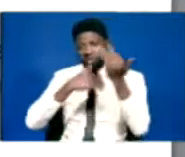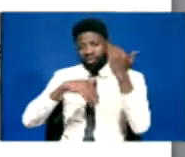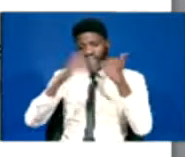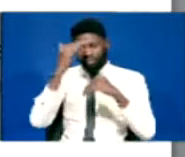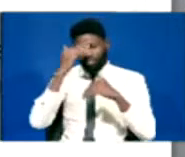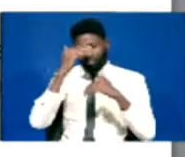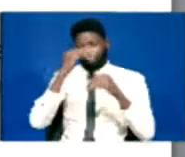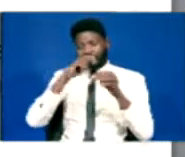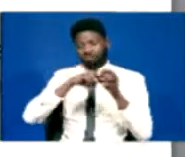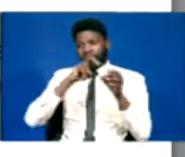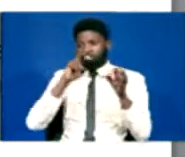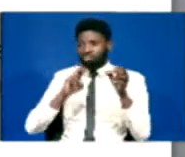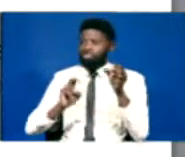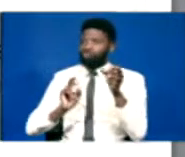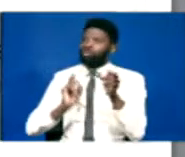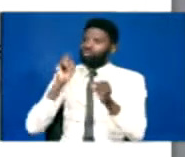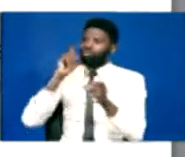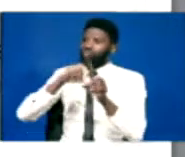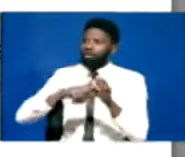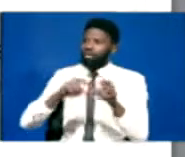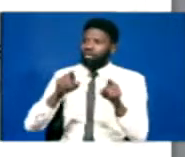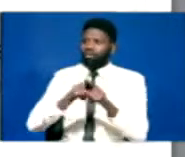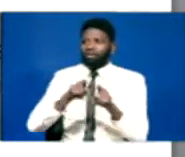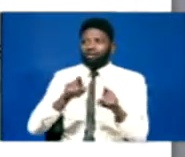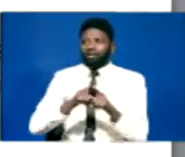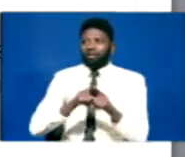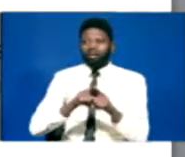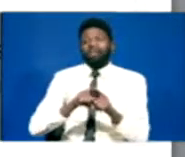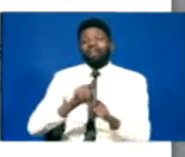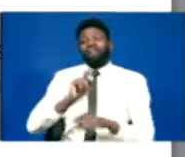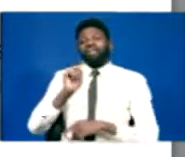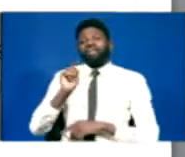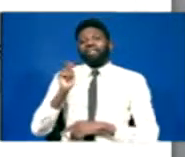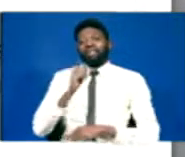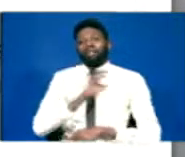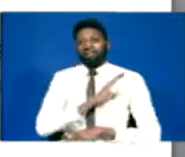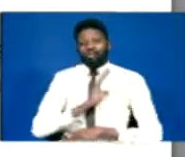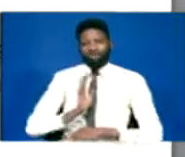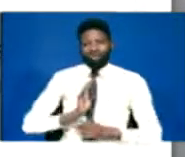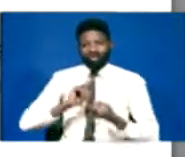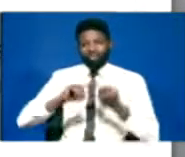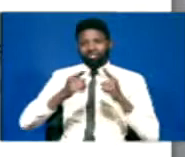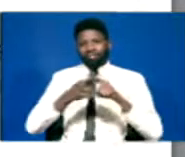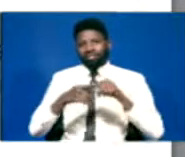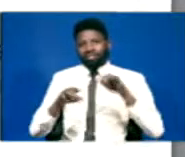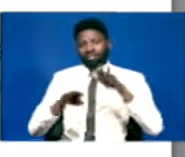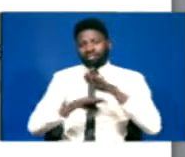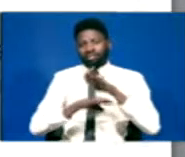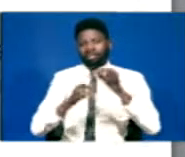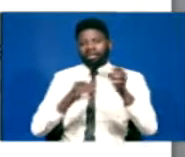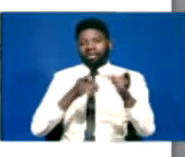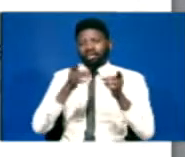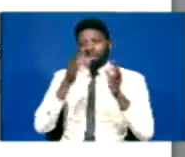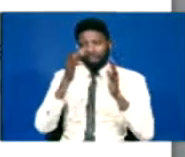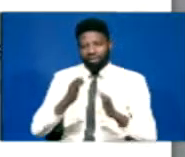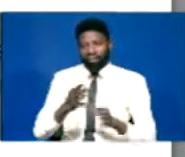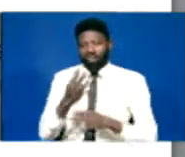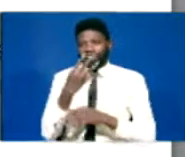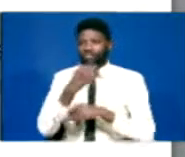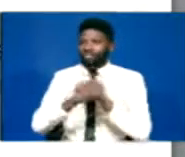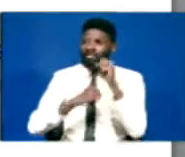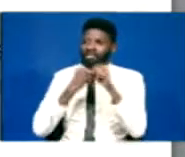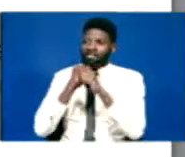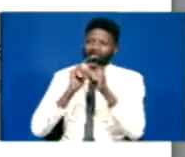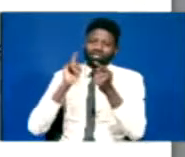the Kenya Bureau of Standards, where he was the deputy director for a period of 4 years that lasted until 1978.